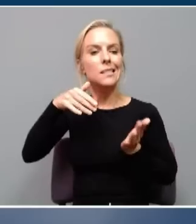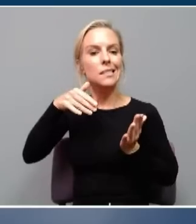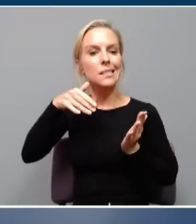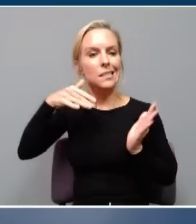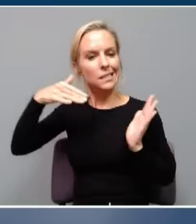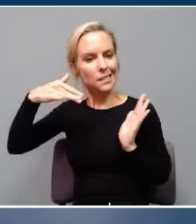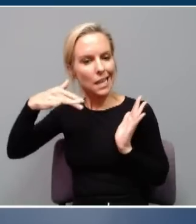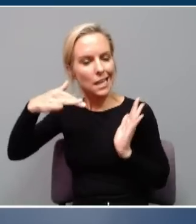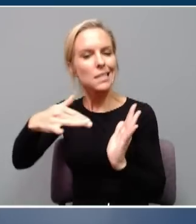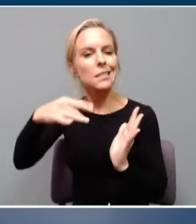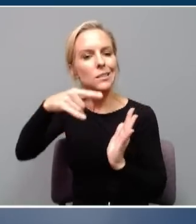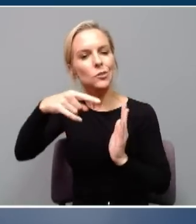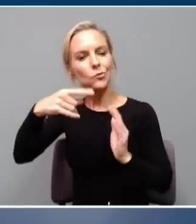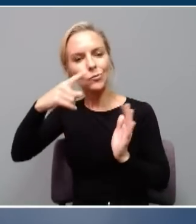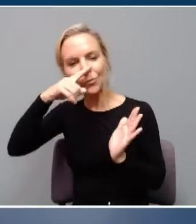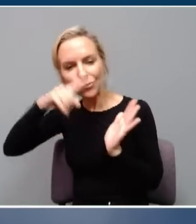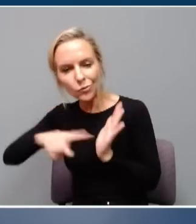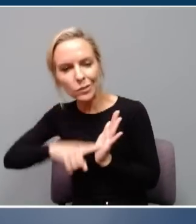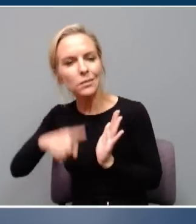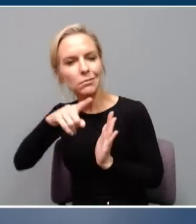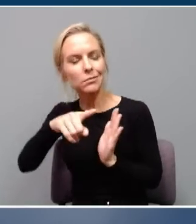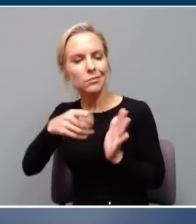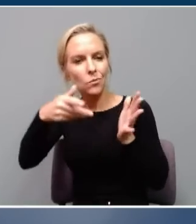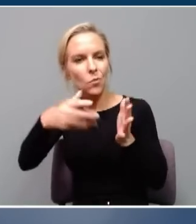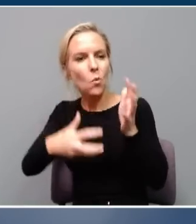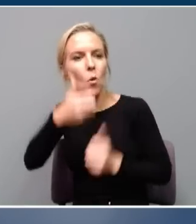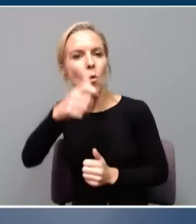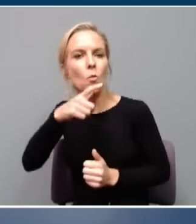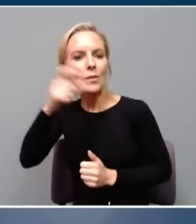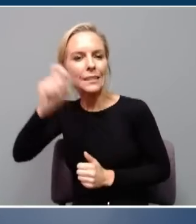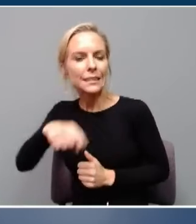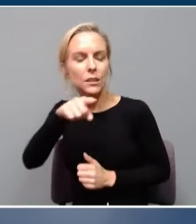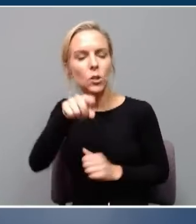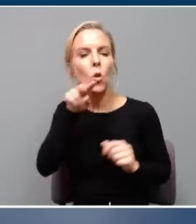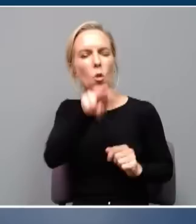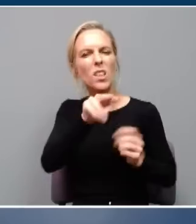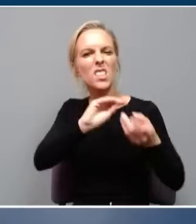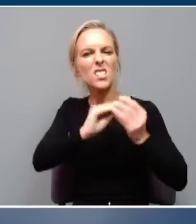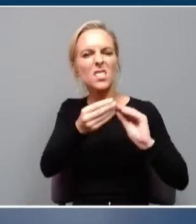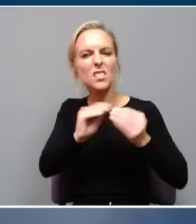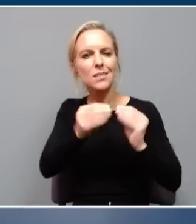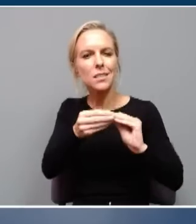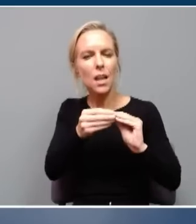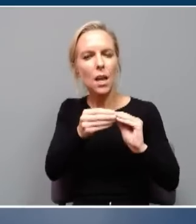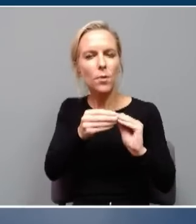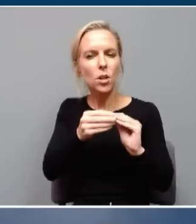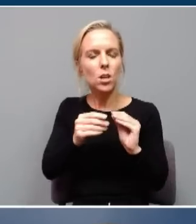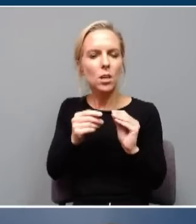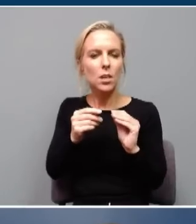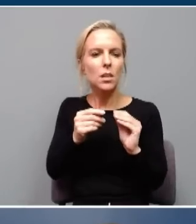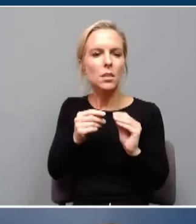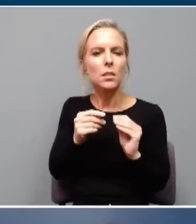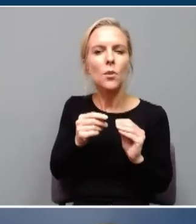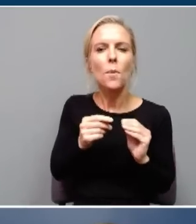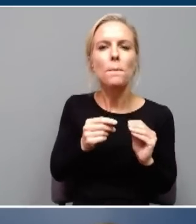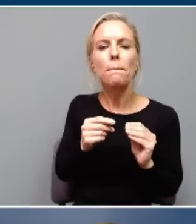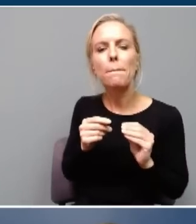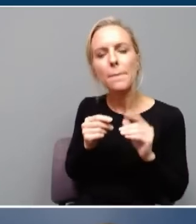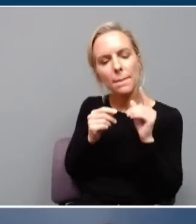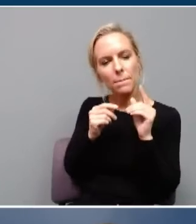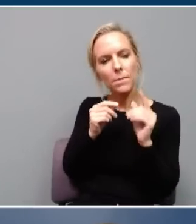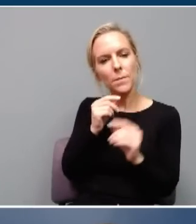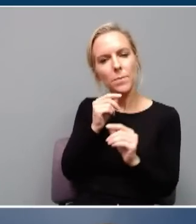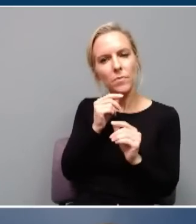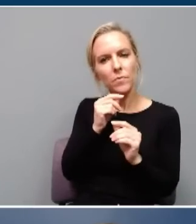in the most. But I want you to look especially at 0 to 49 years